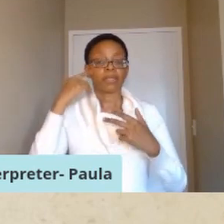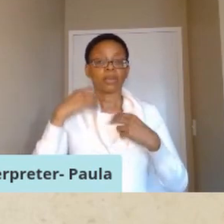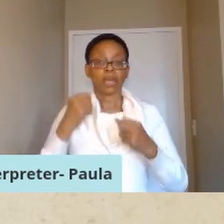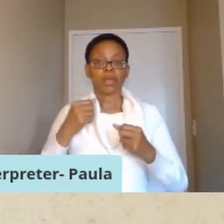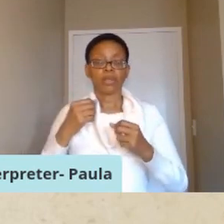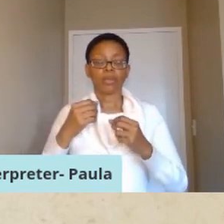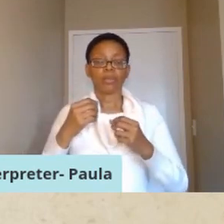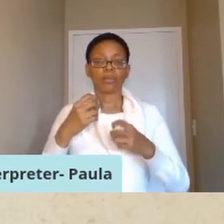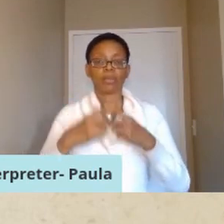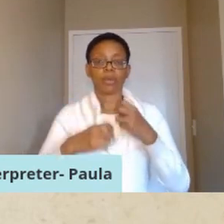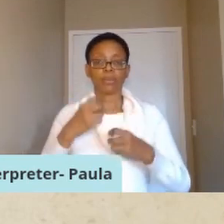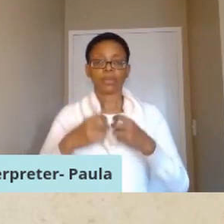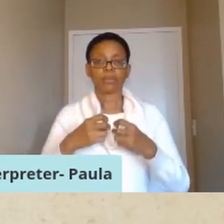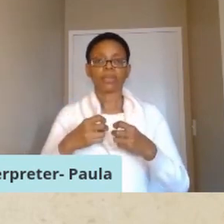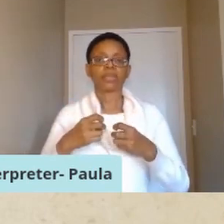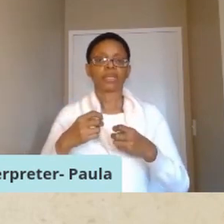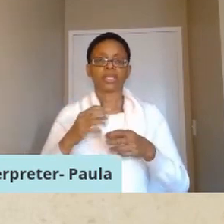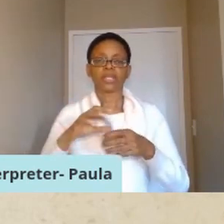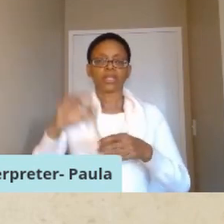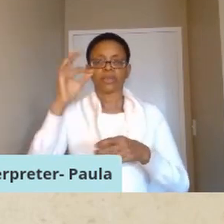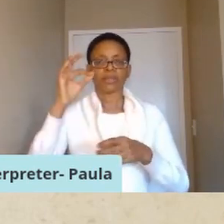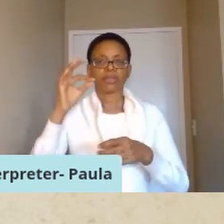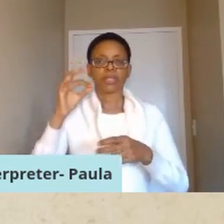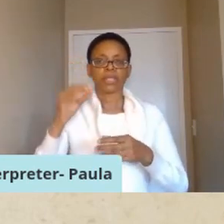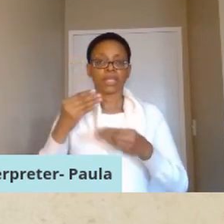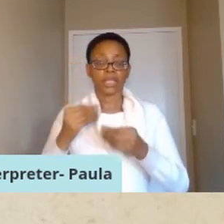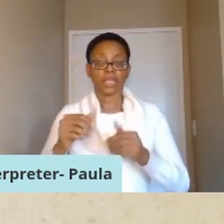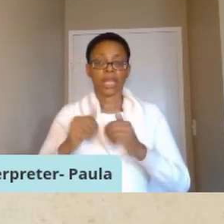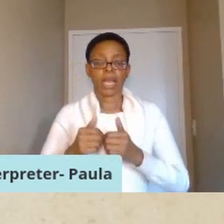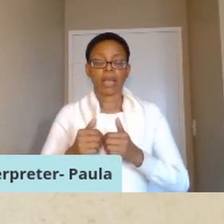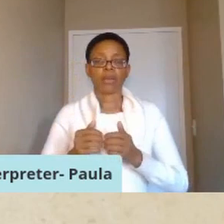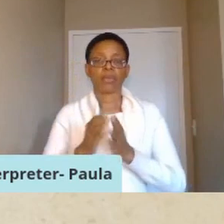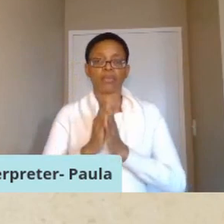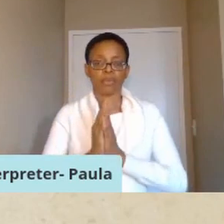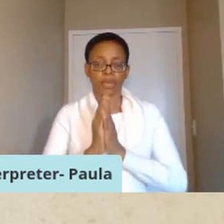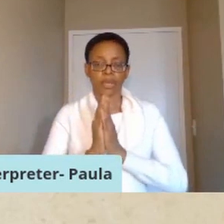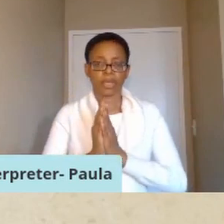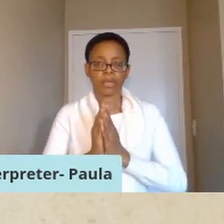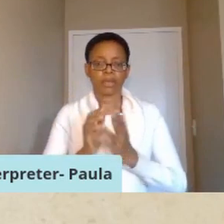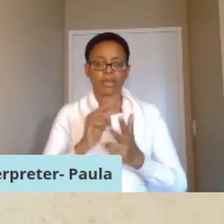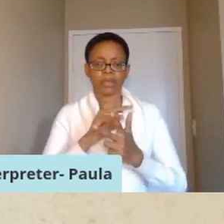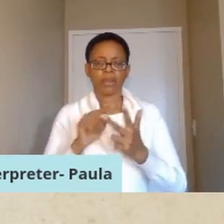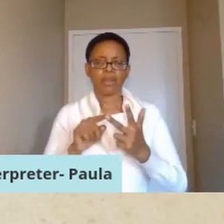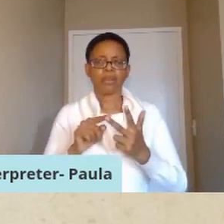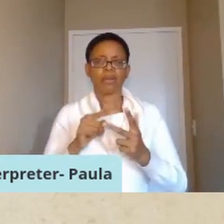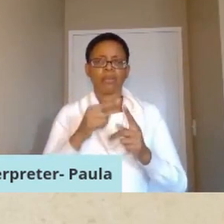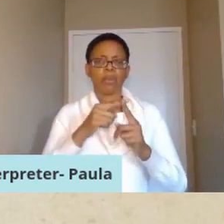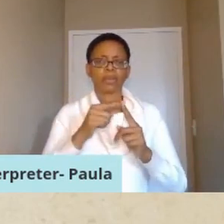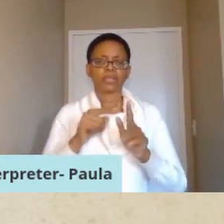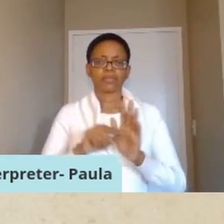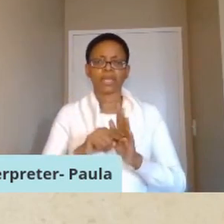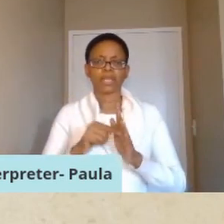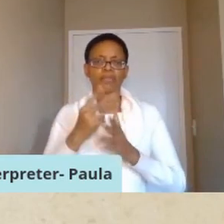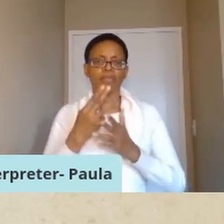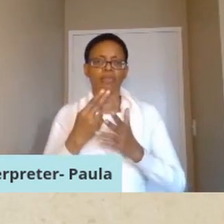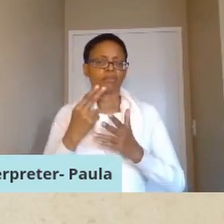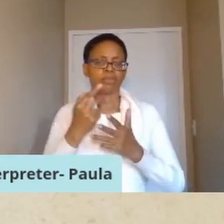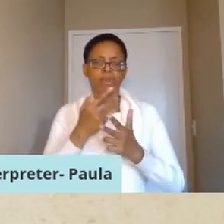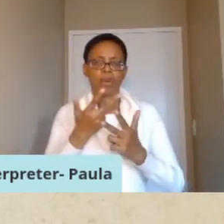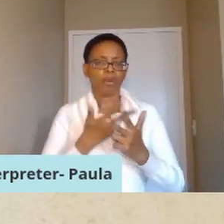only prayer for healing. Each treatment has strengths and weaknesses. The first group is out of scope of